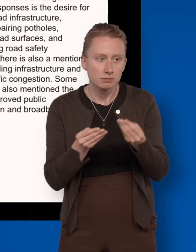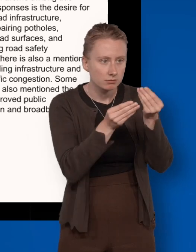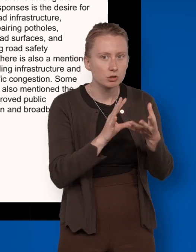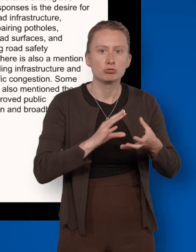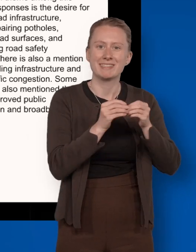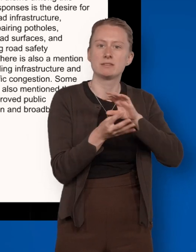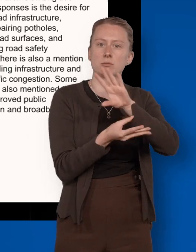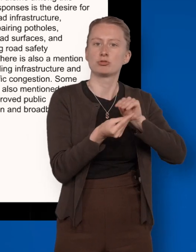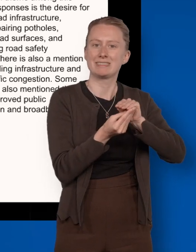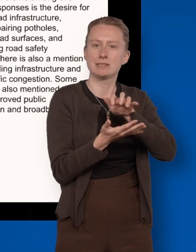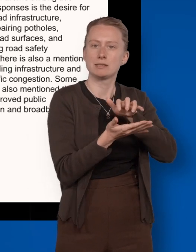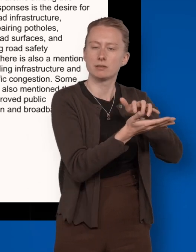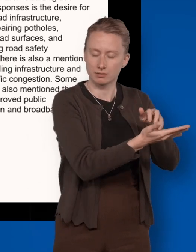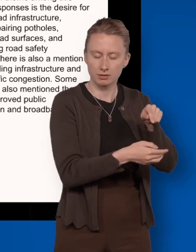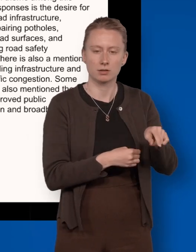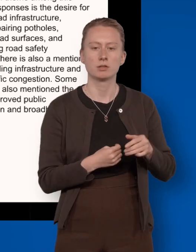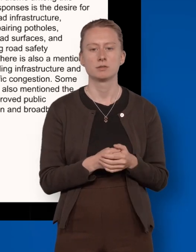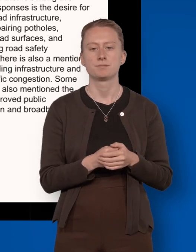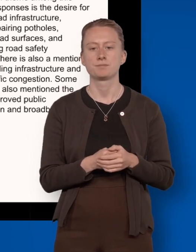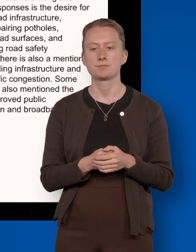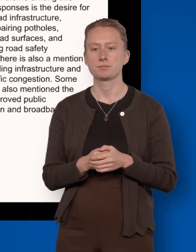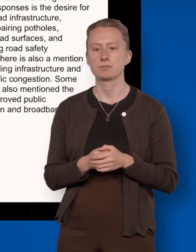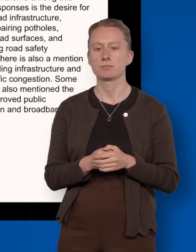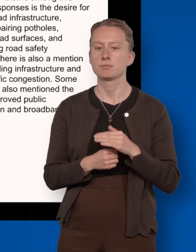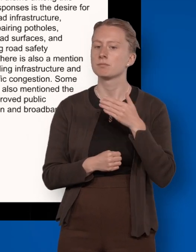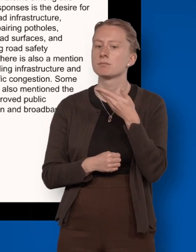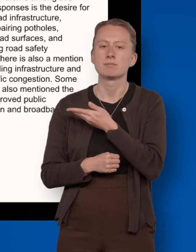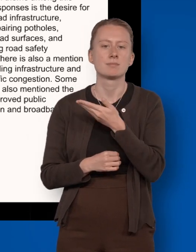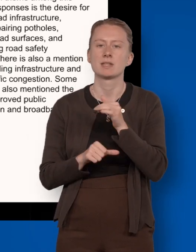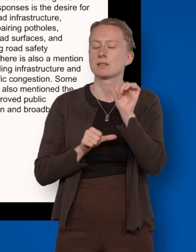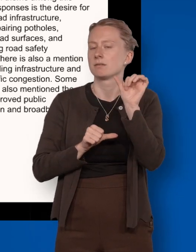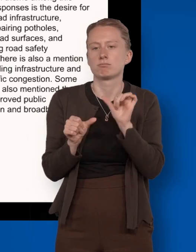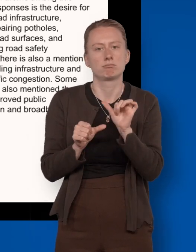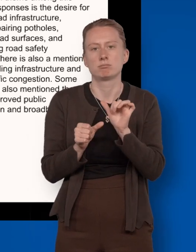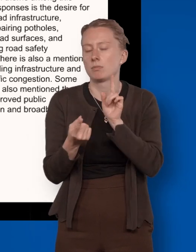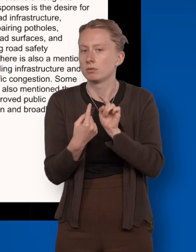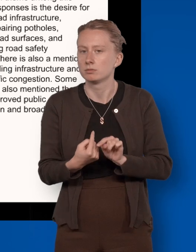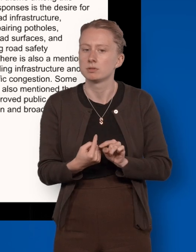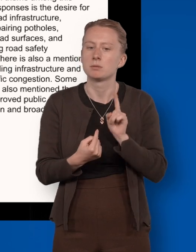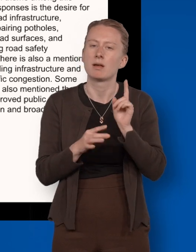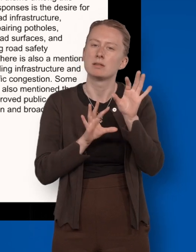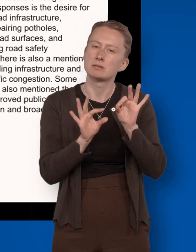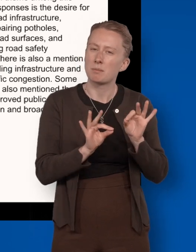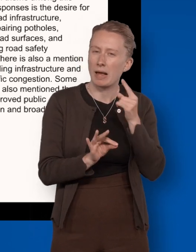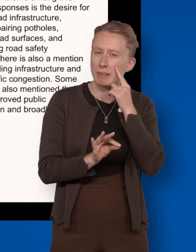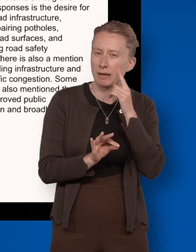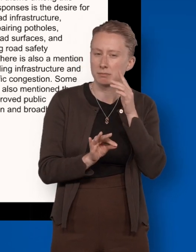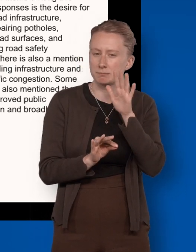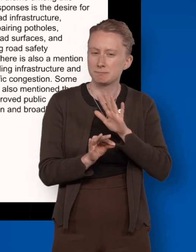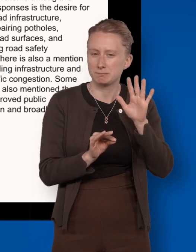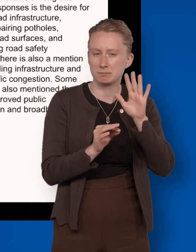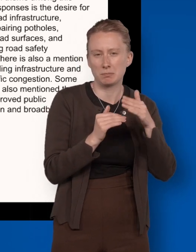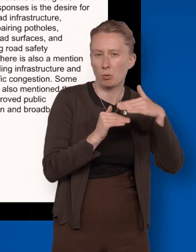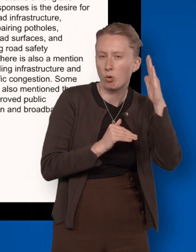So here, this is just a very few answers basically, but I think in the actual sample, this is more like the amount of dots that is here. So maybe sort